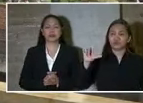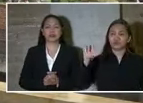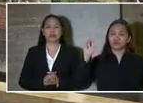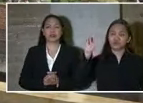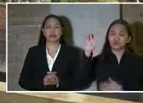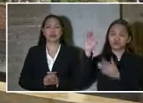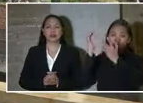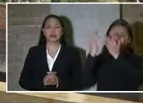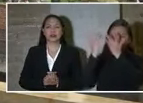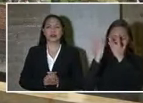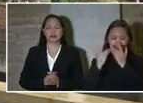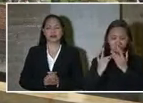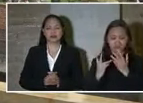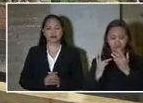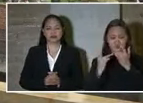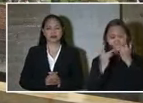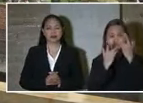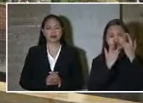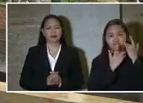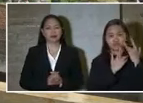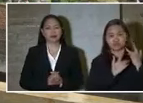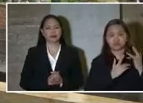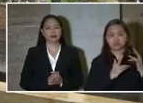Panginoon, awa ka